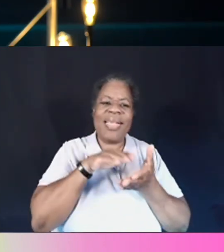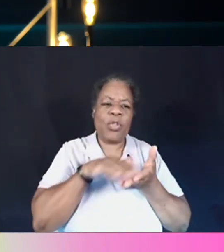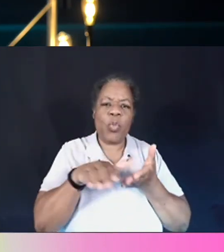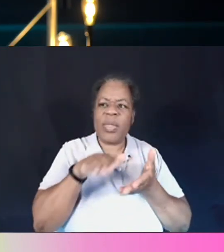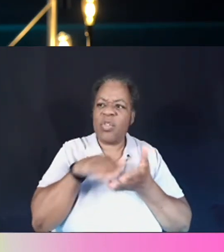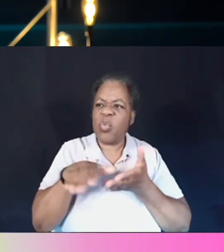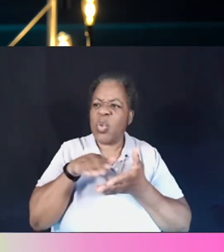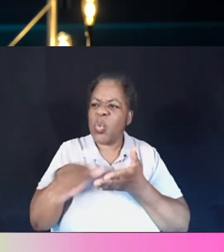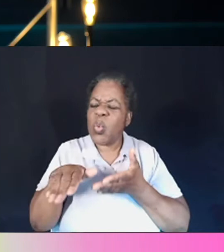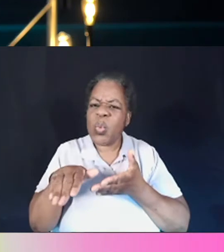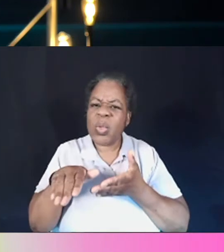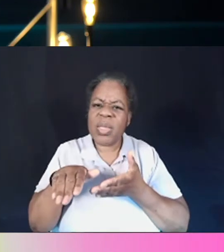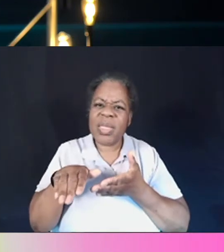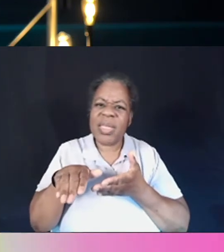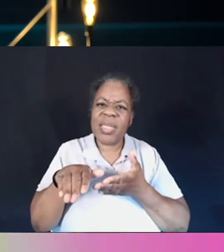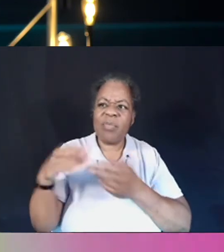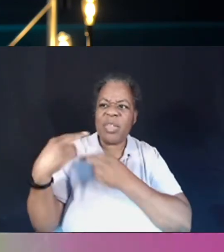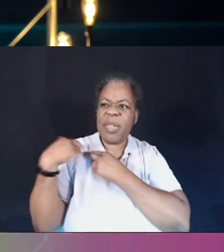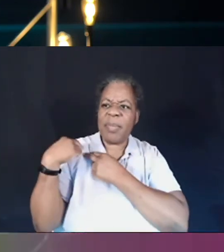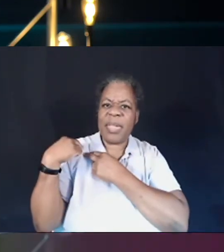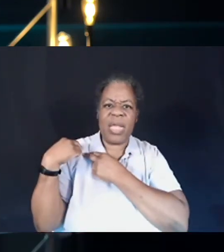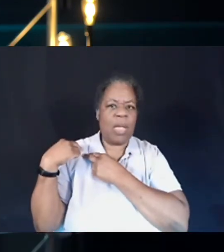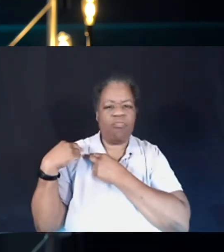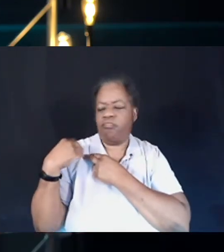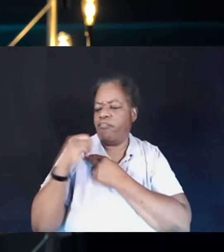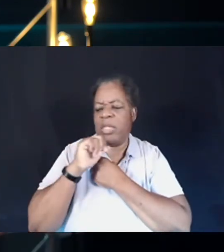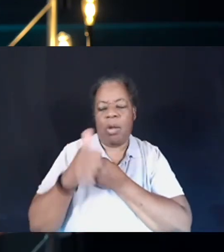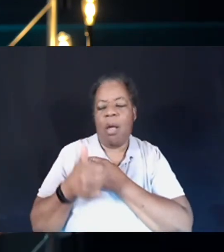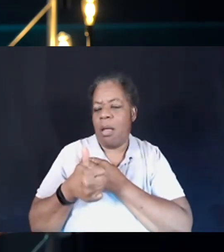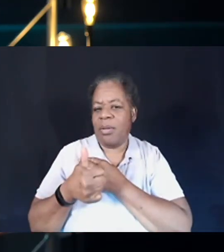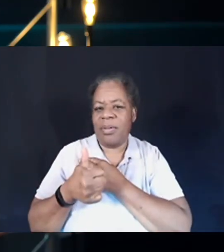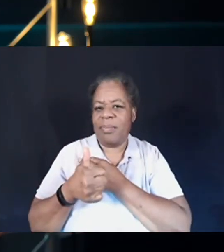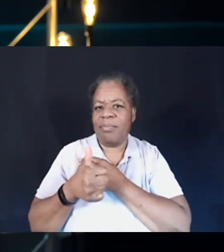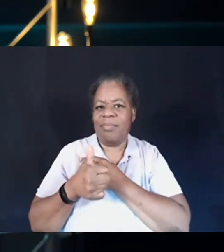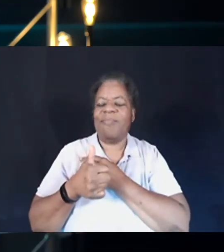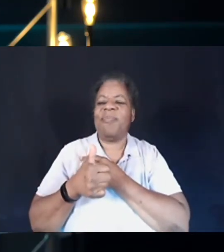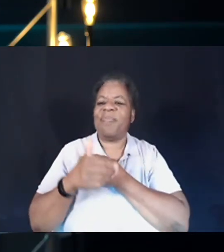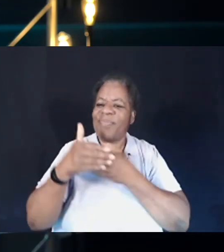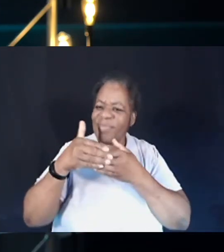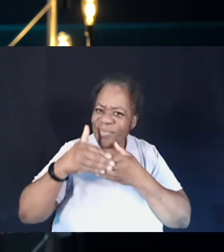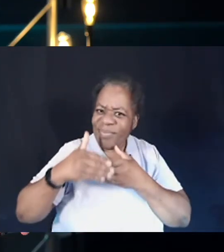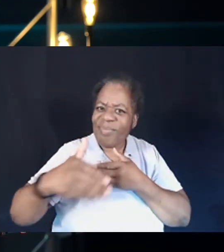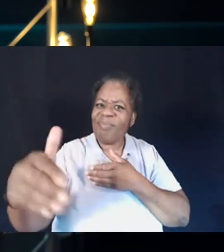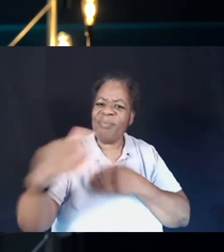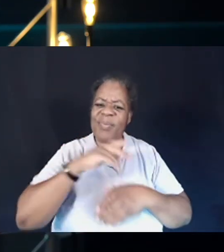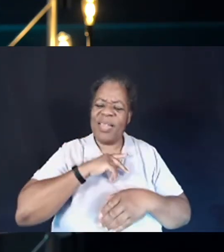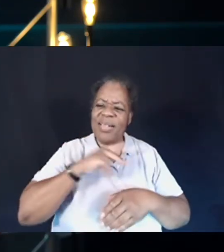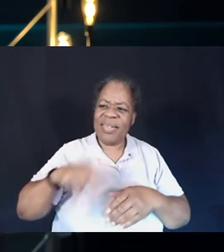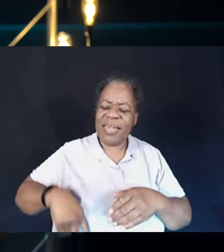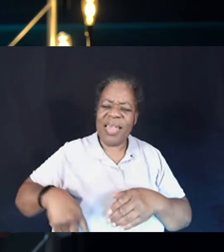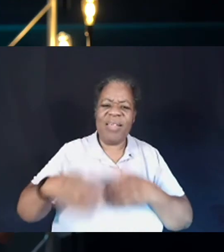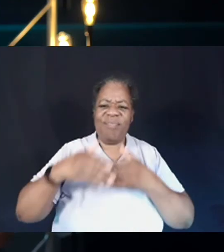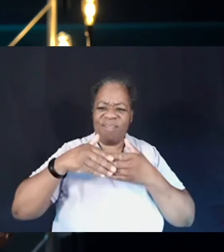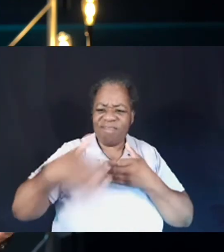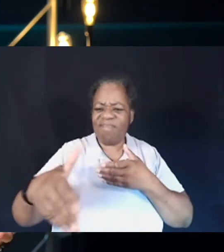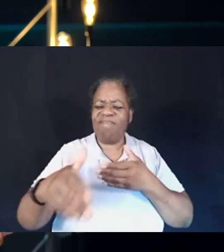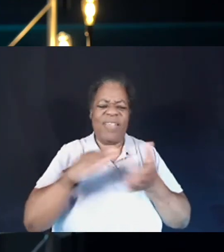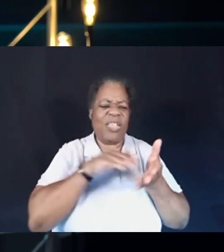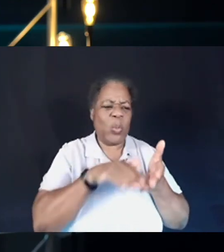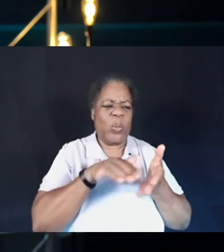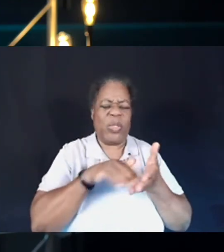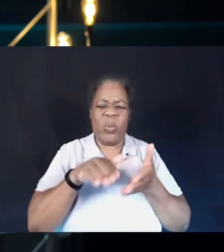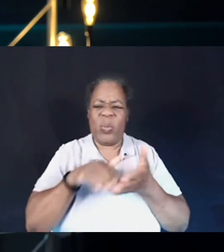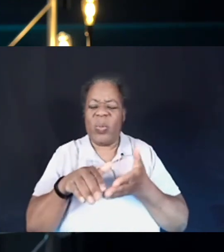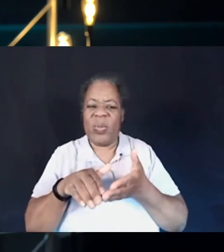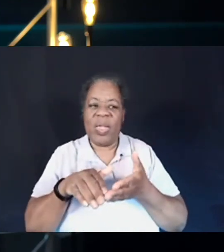take responsibility. And he continues to do this throughout the rest of his kingship. I mean, there are times when he will apologize or beg